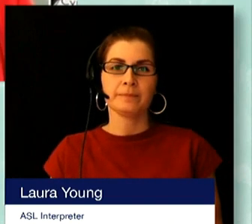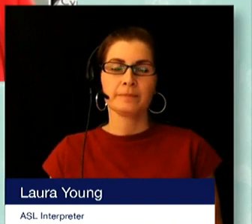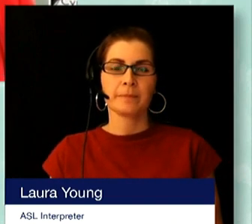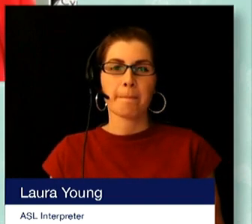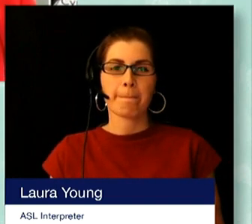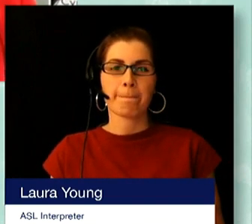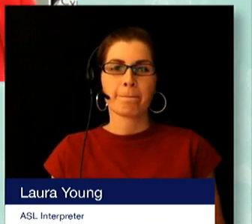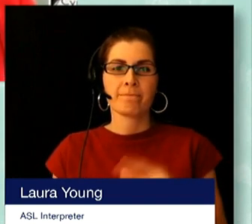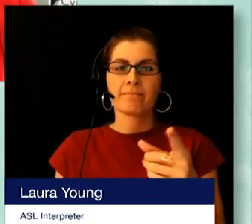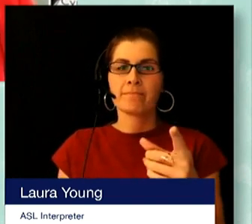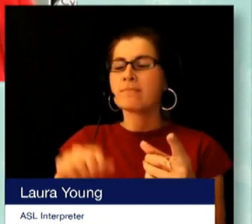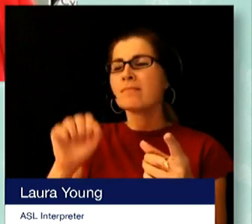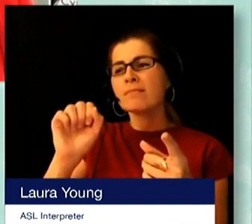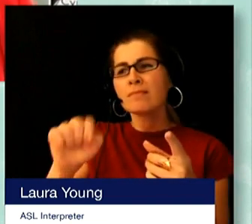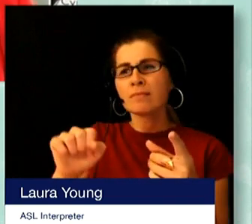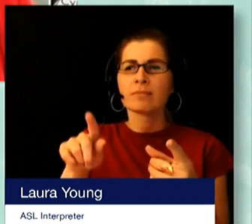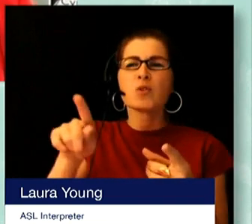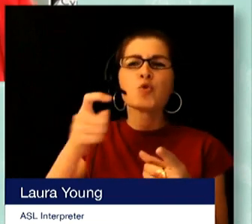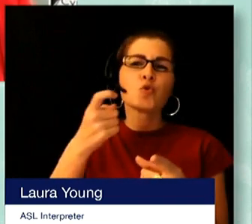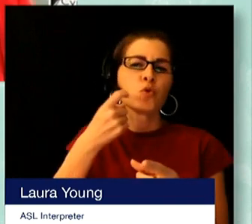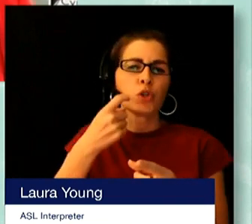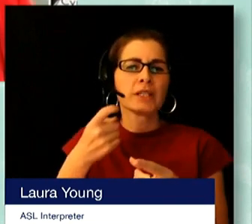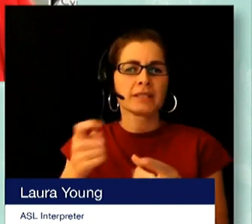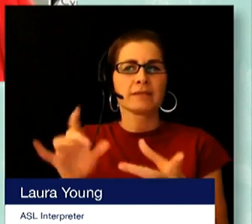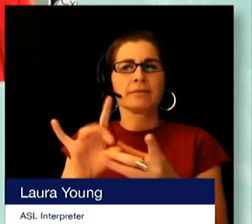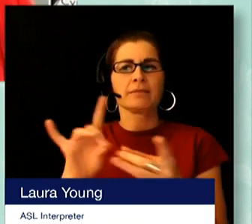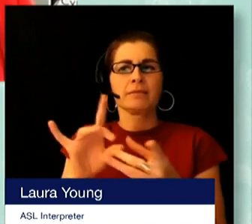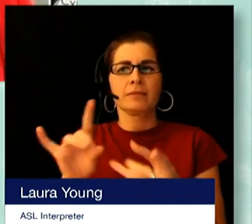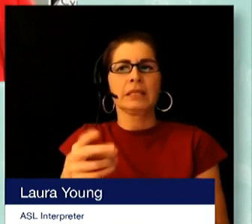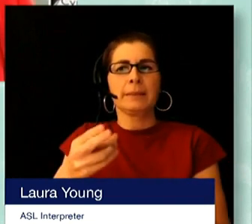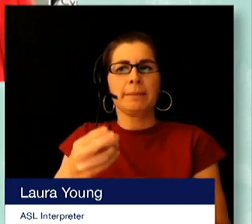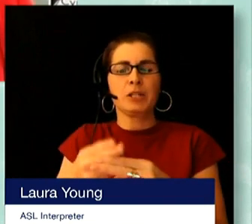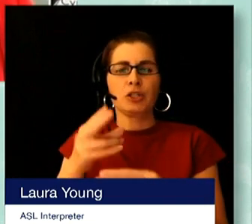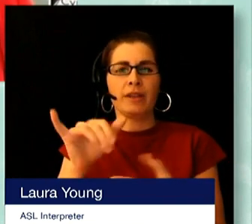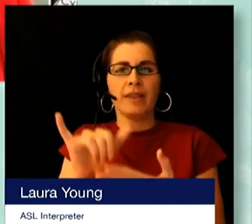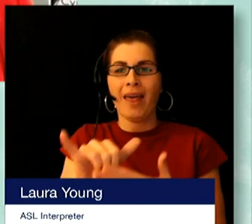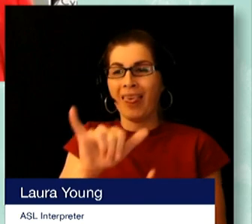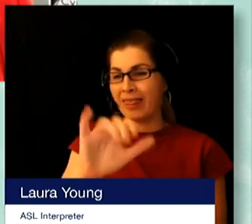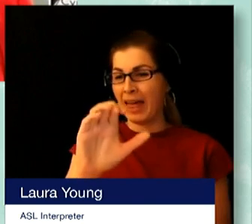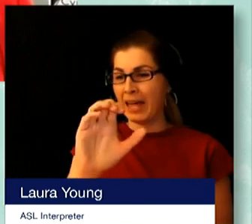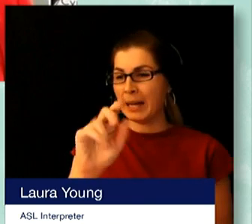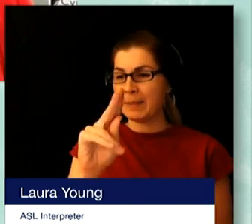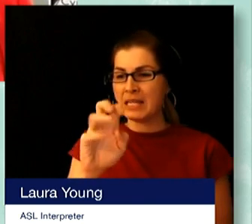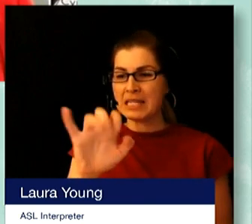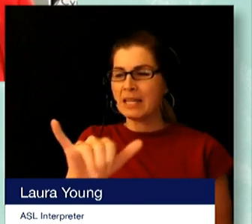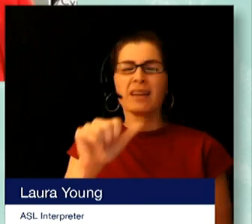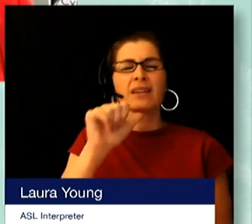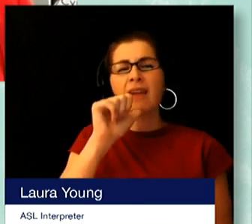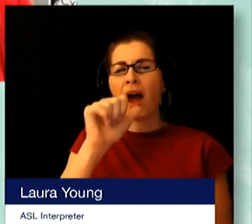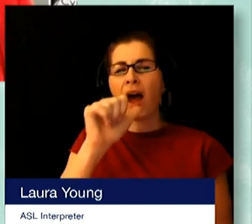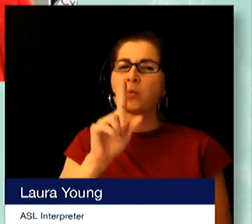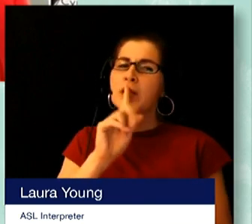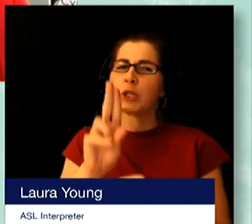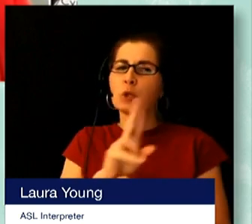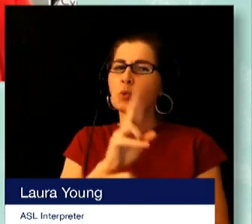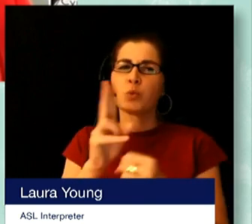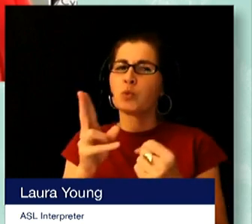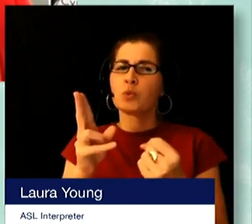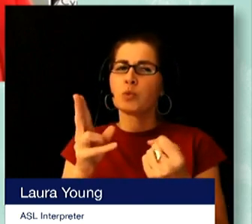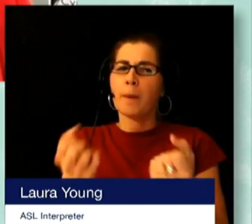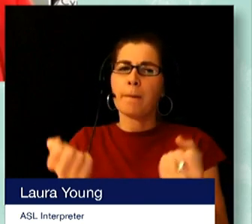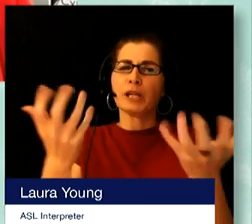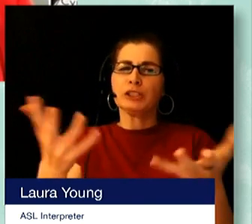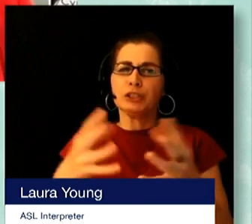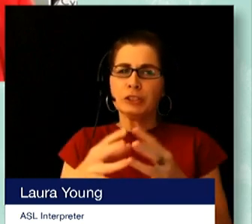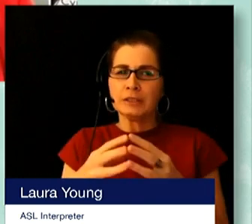Yeah, so you mentioned there that it is not as widely used a tool as it could be. So could you talk for a